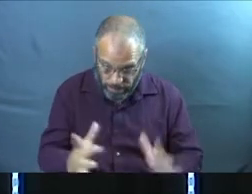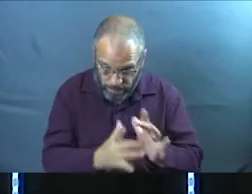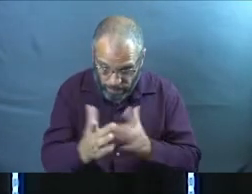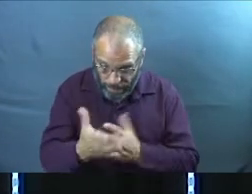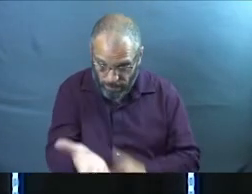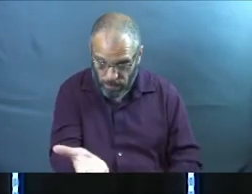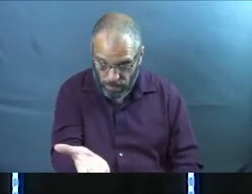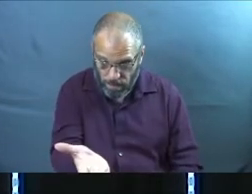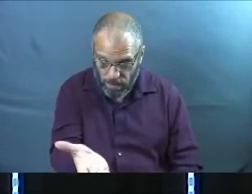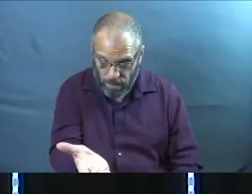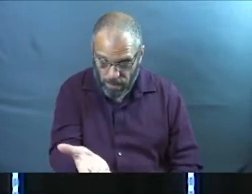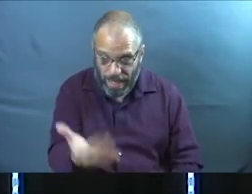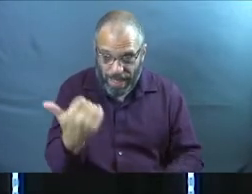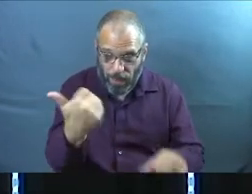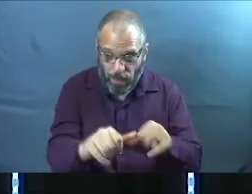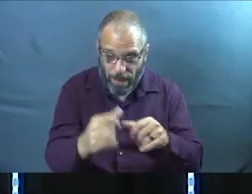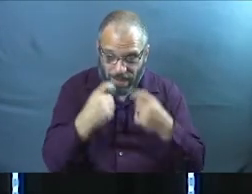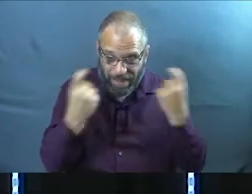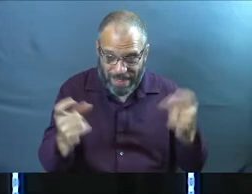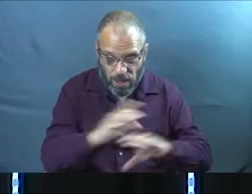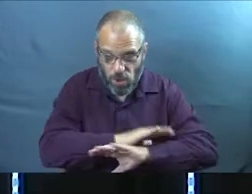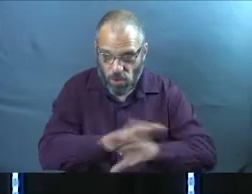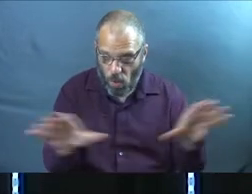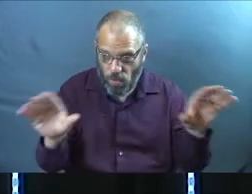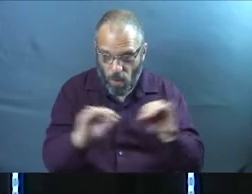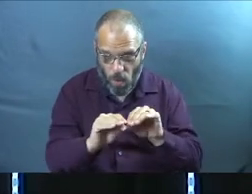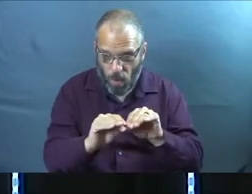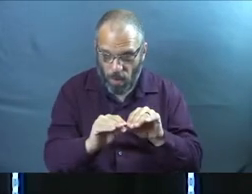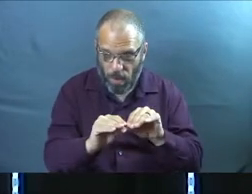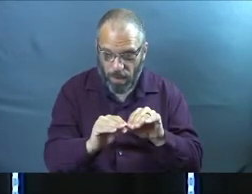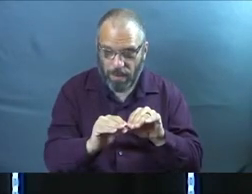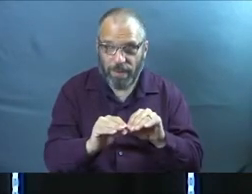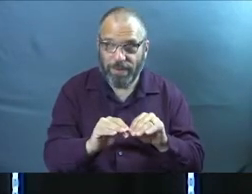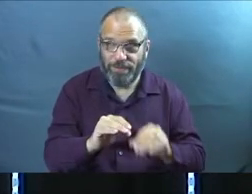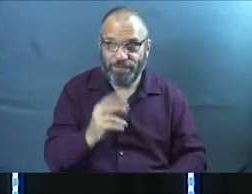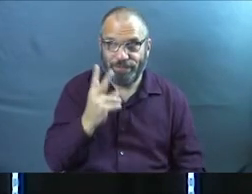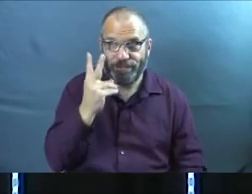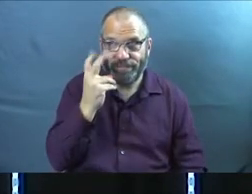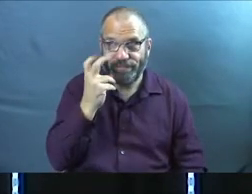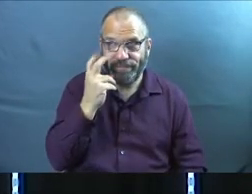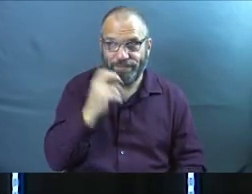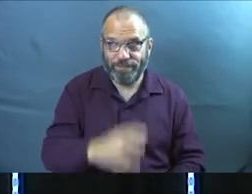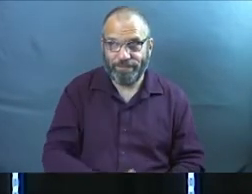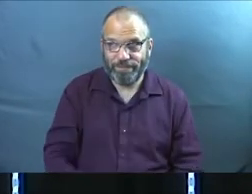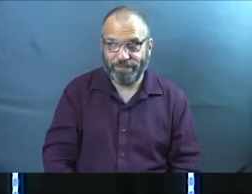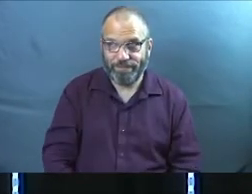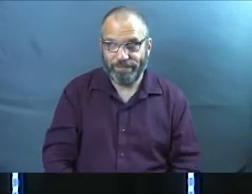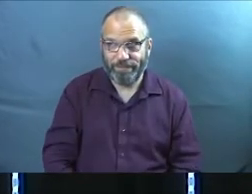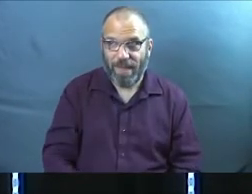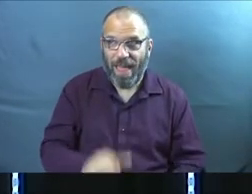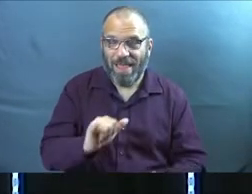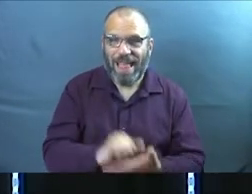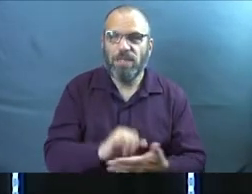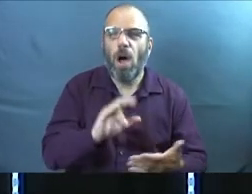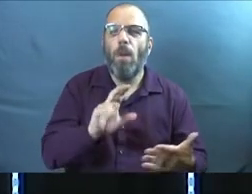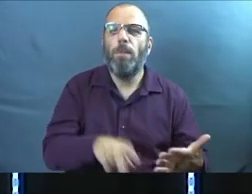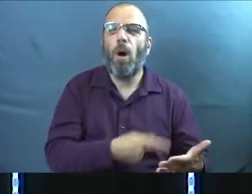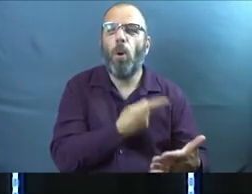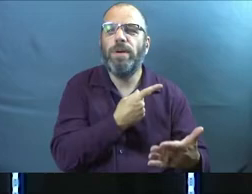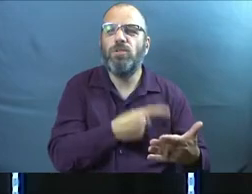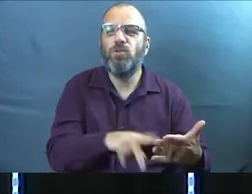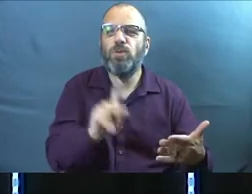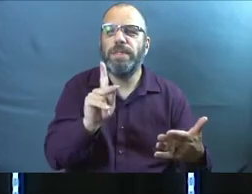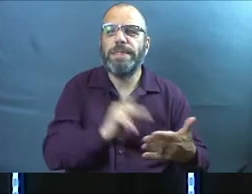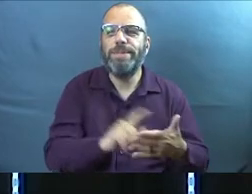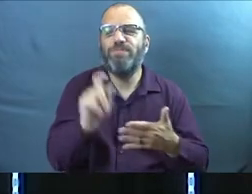word that he remembers our sins no more, we don't believe him. We believe that's poetry or meant